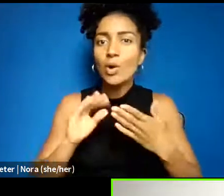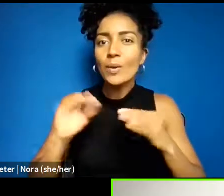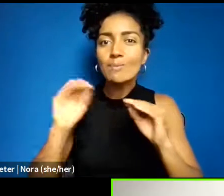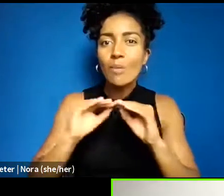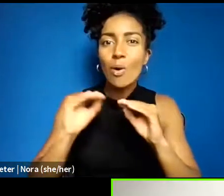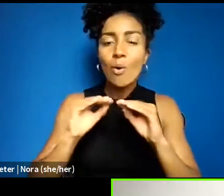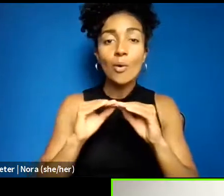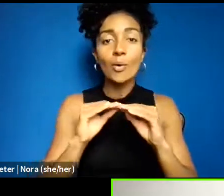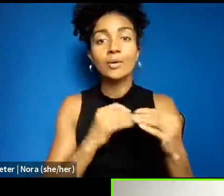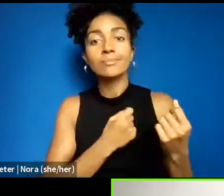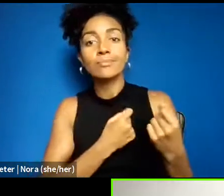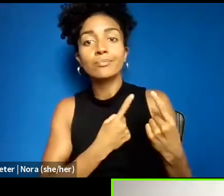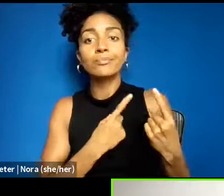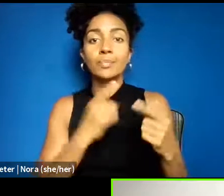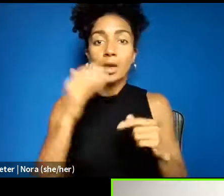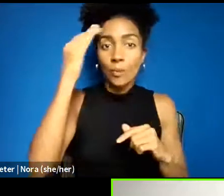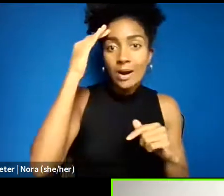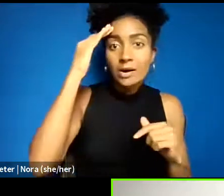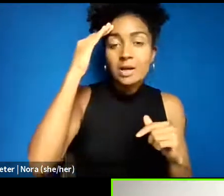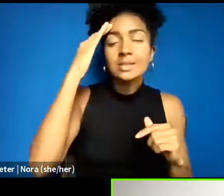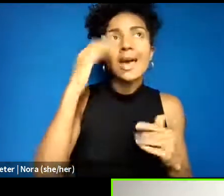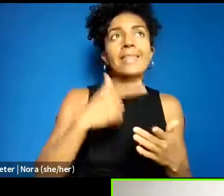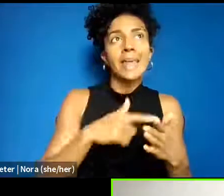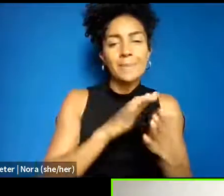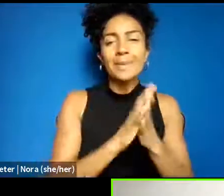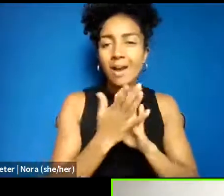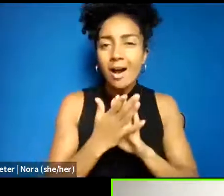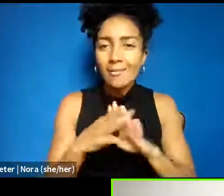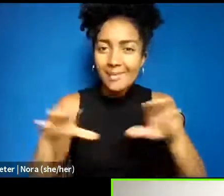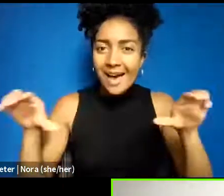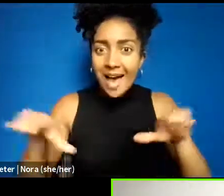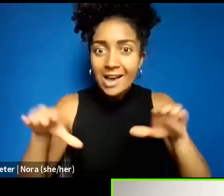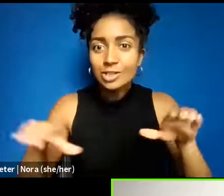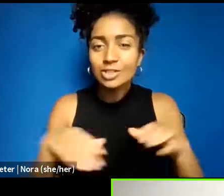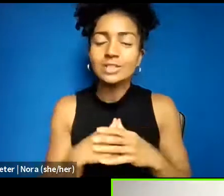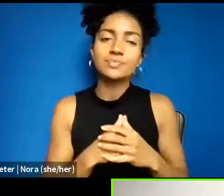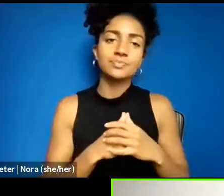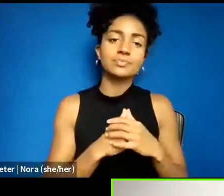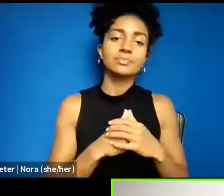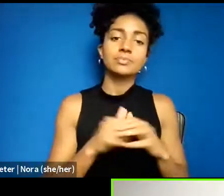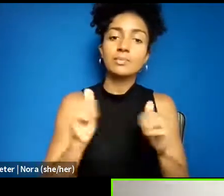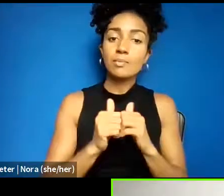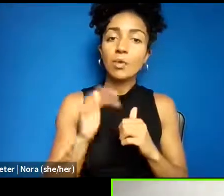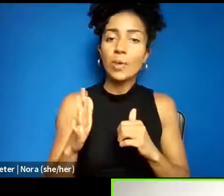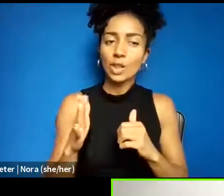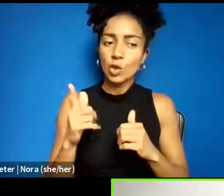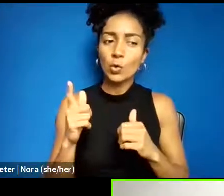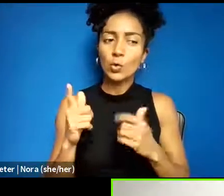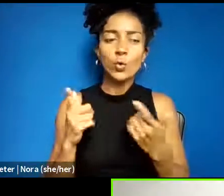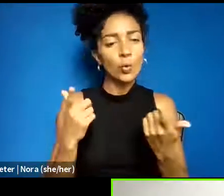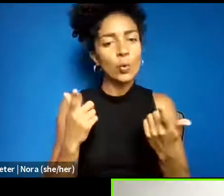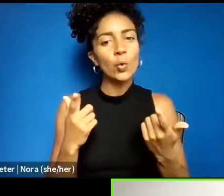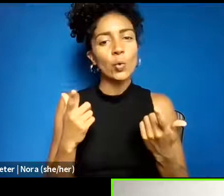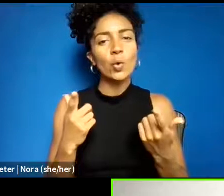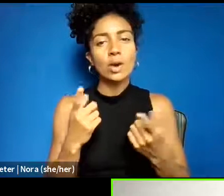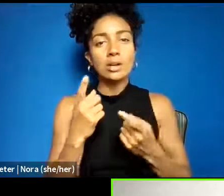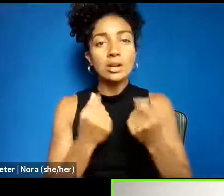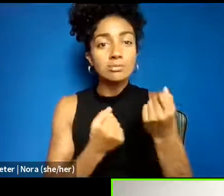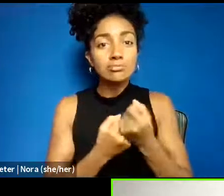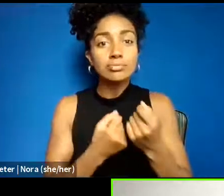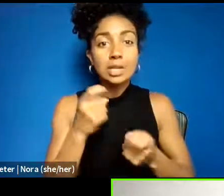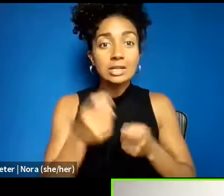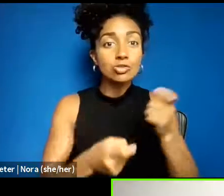empathy, and then shift into action. How are you going to contribute to making this place, whether it's